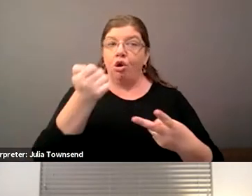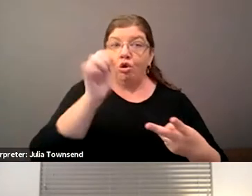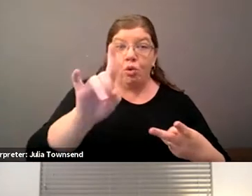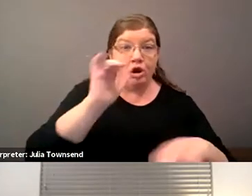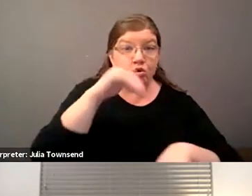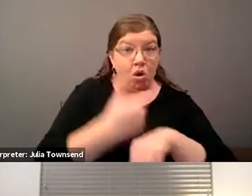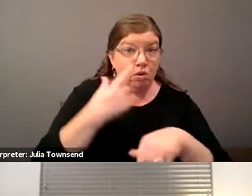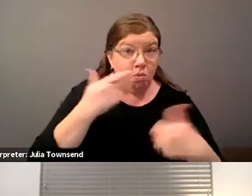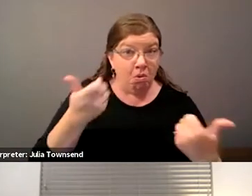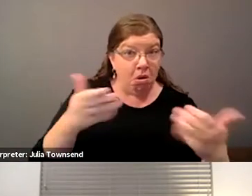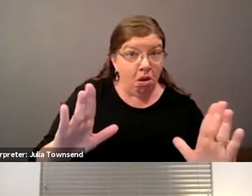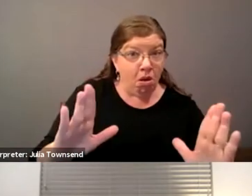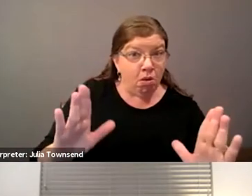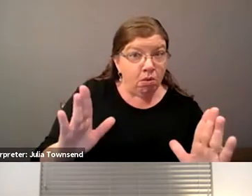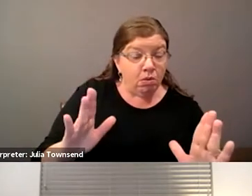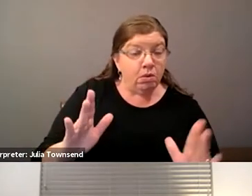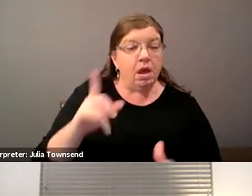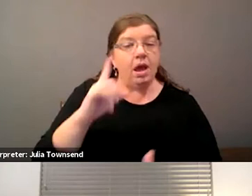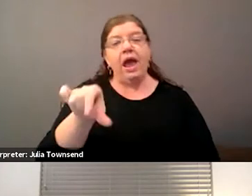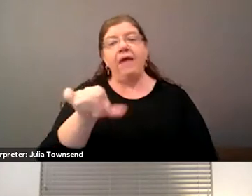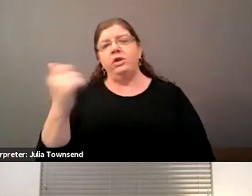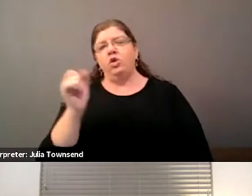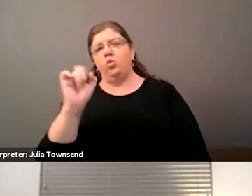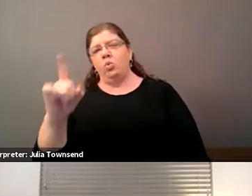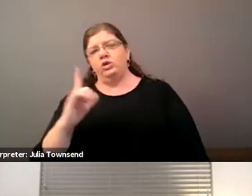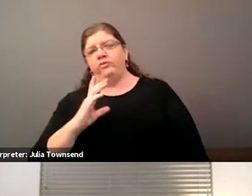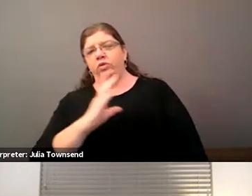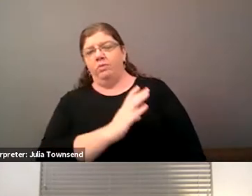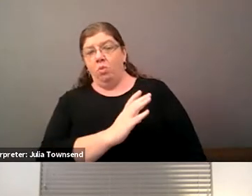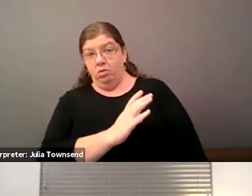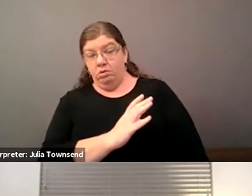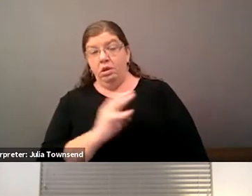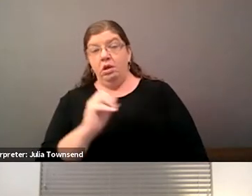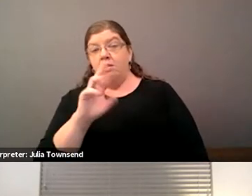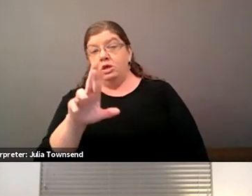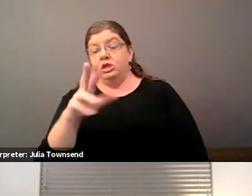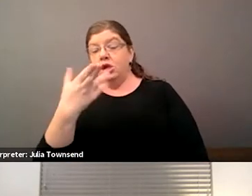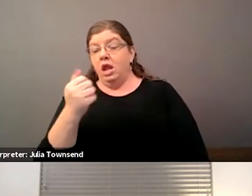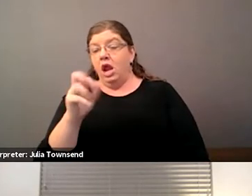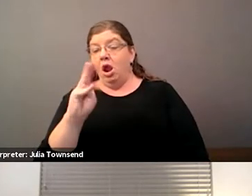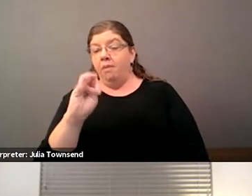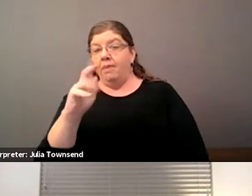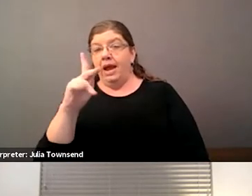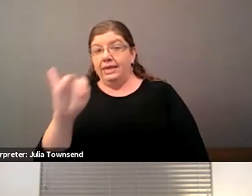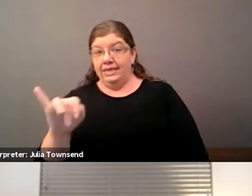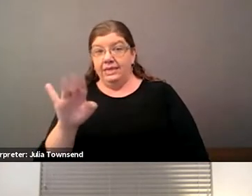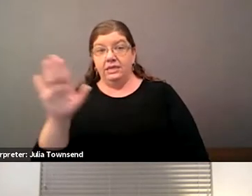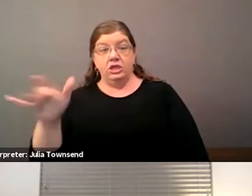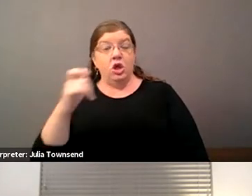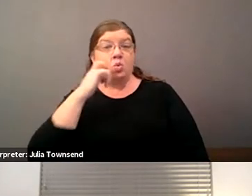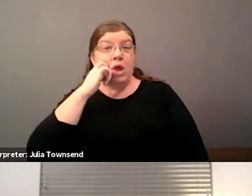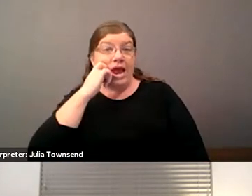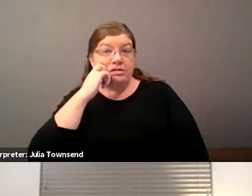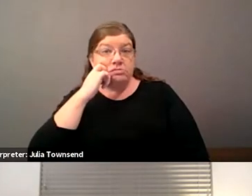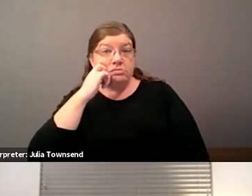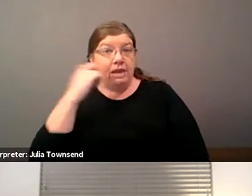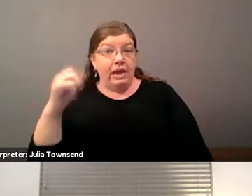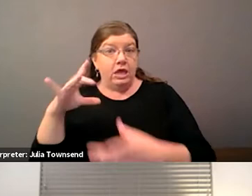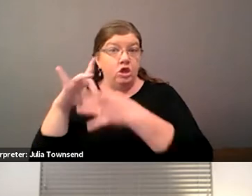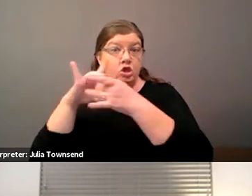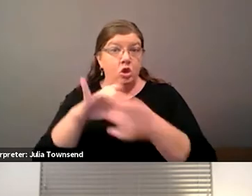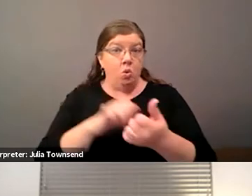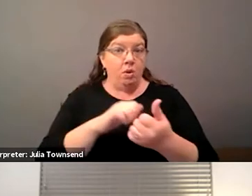okay i have another question for the board does mr haramaki's race have anything to do with this